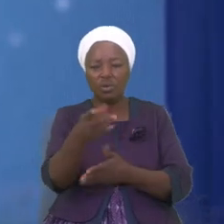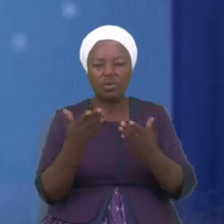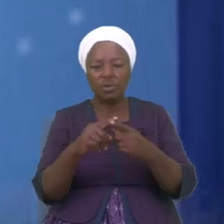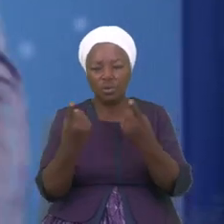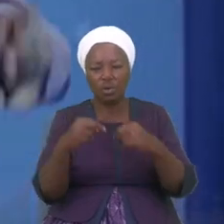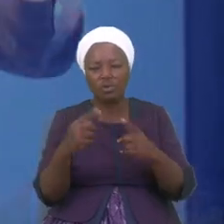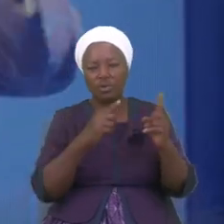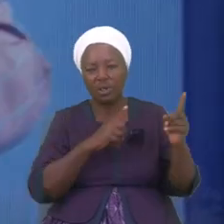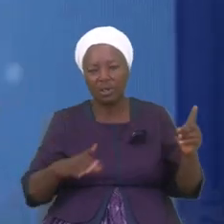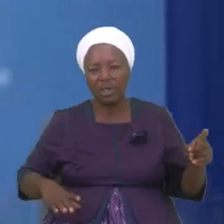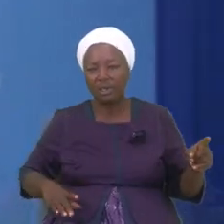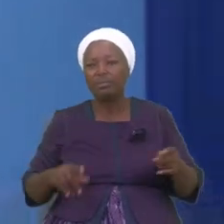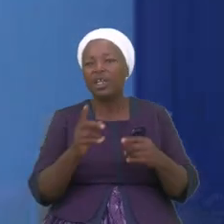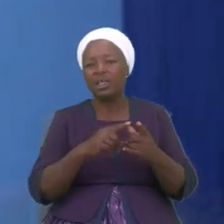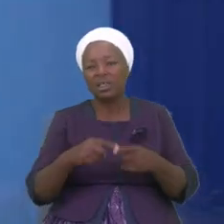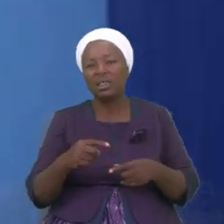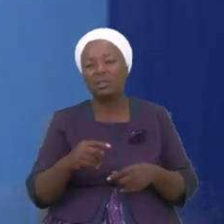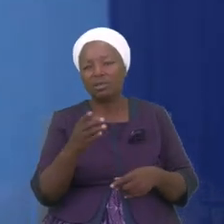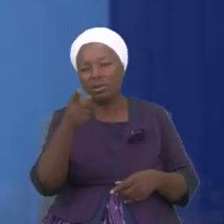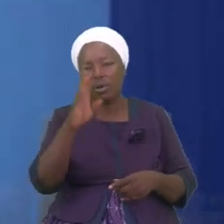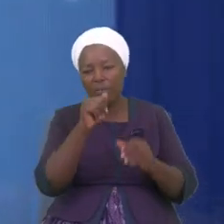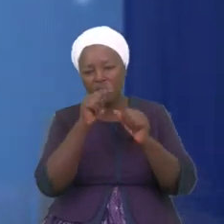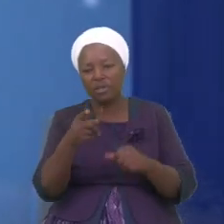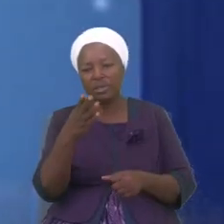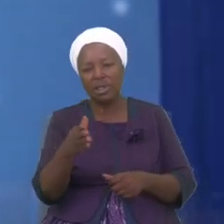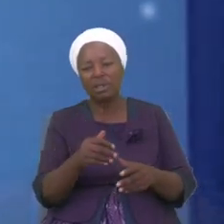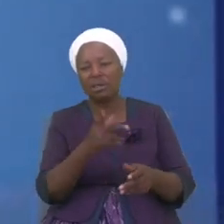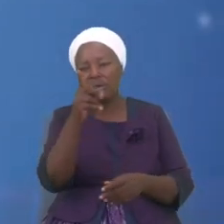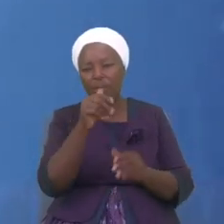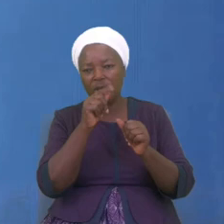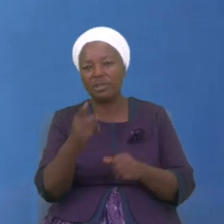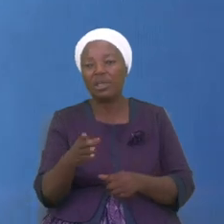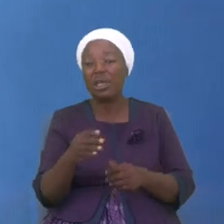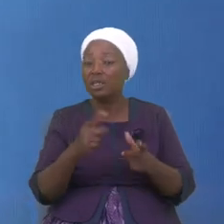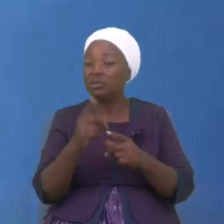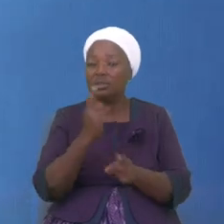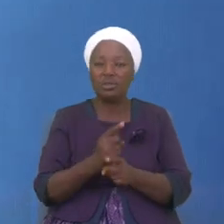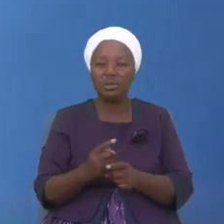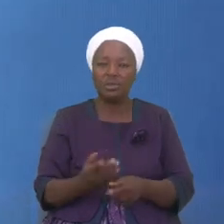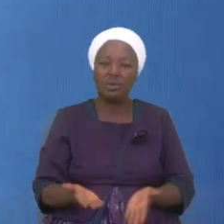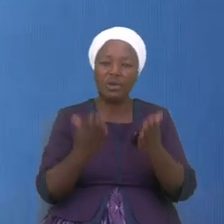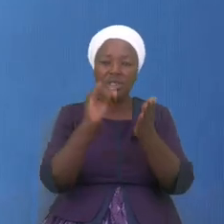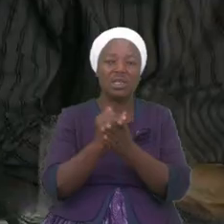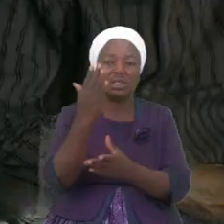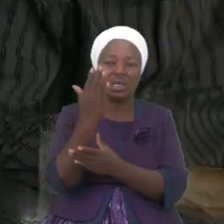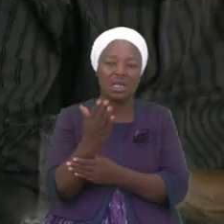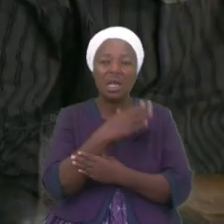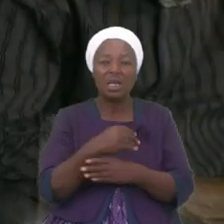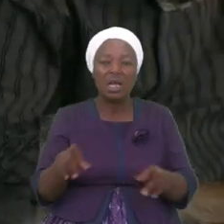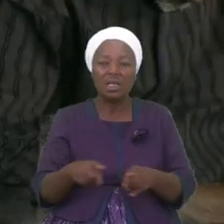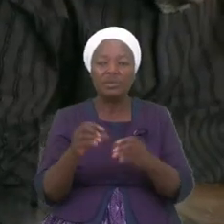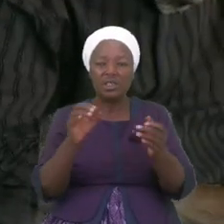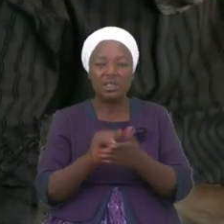God bless you there. God bless you there. God bless you there. Keep up that hand. Keep up that hand. And those who have not raised up their hands